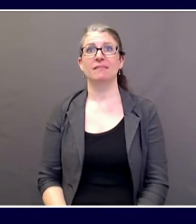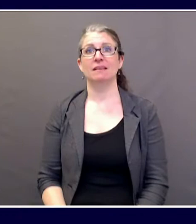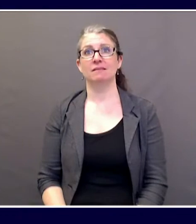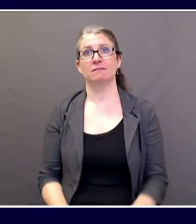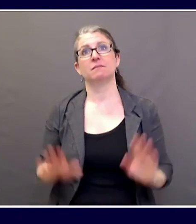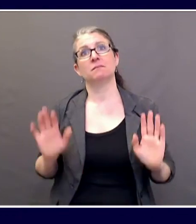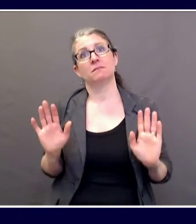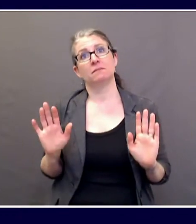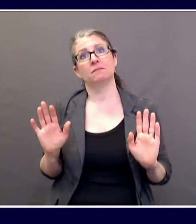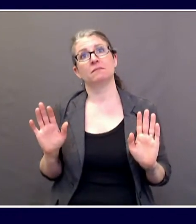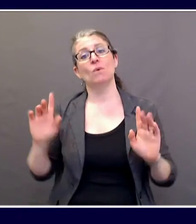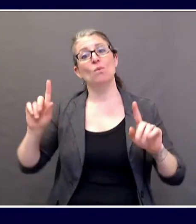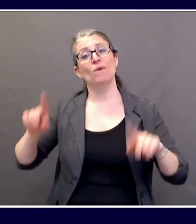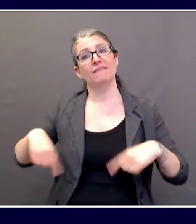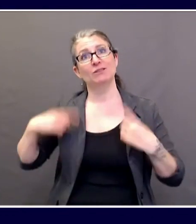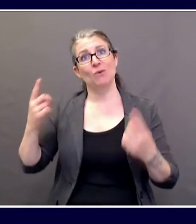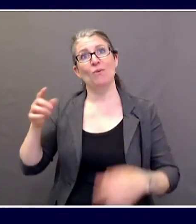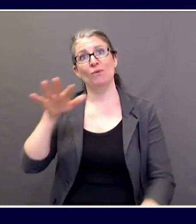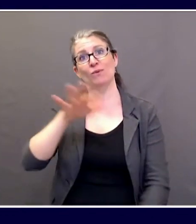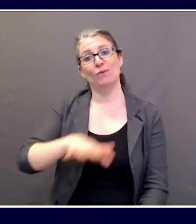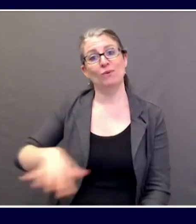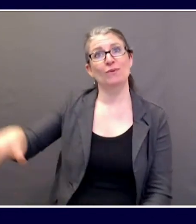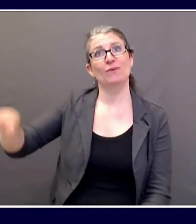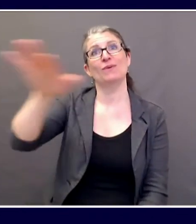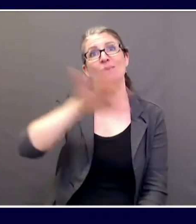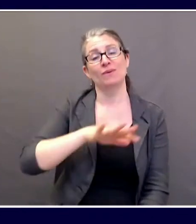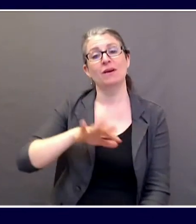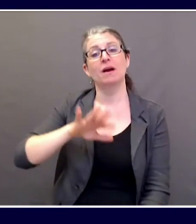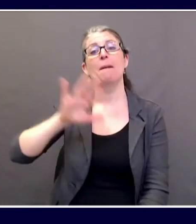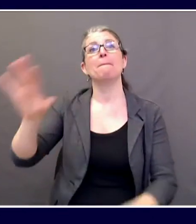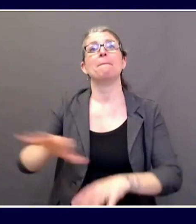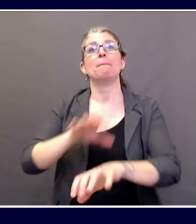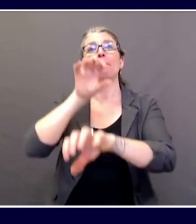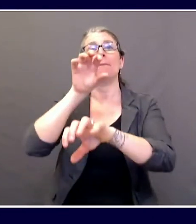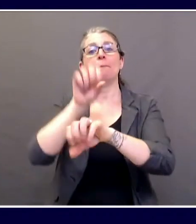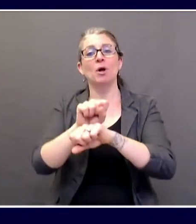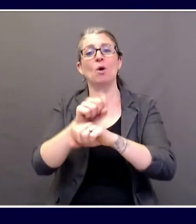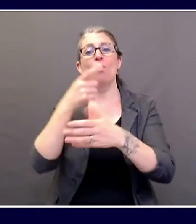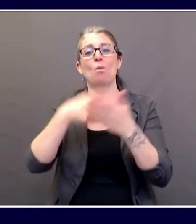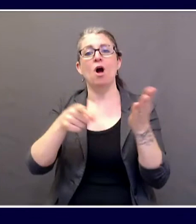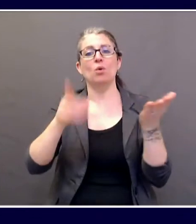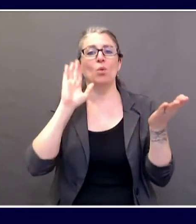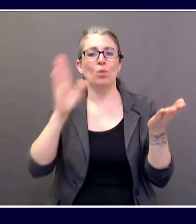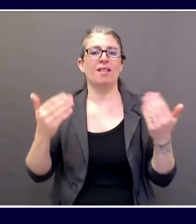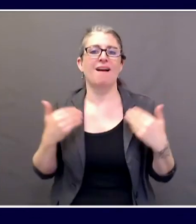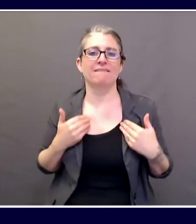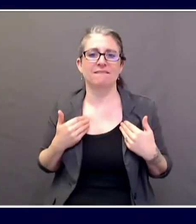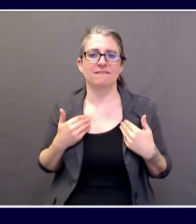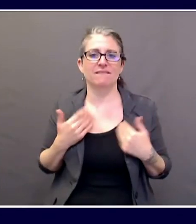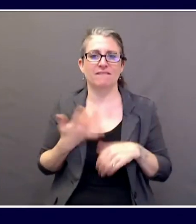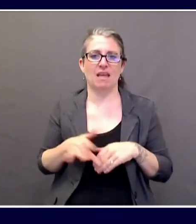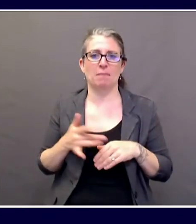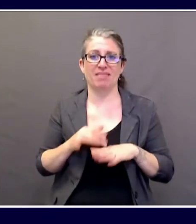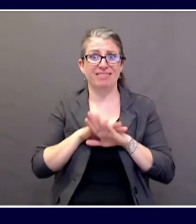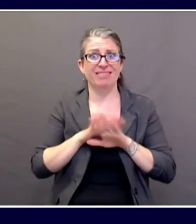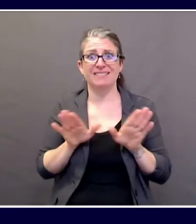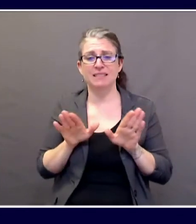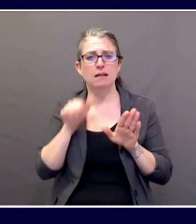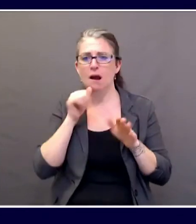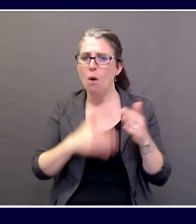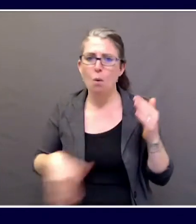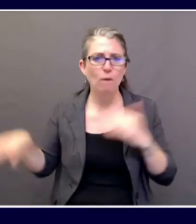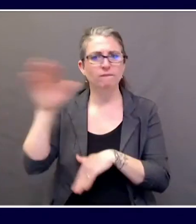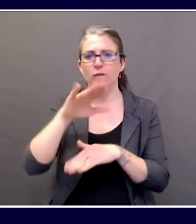doses are confirmed. In fact, I personally often will send emails Wednesday, Thursday morning to sites to let them